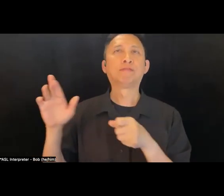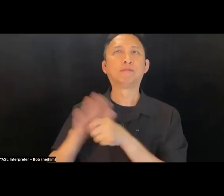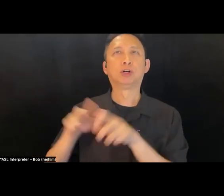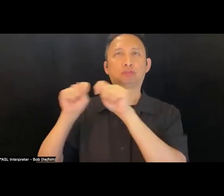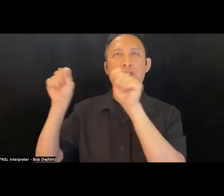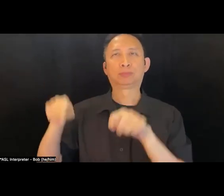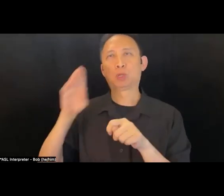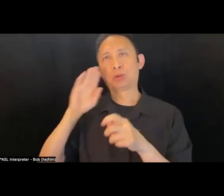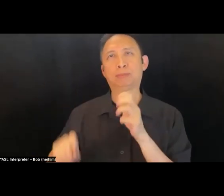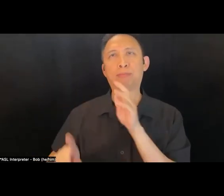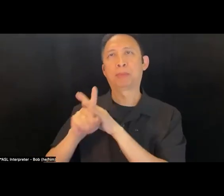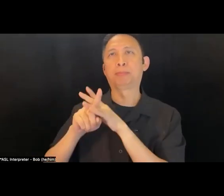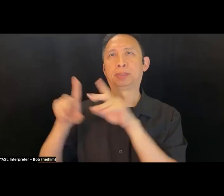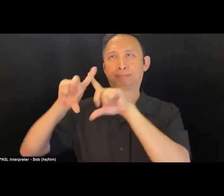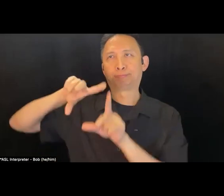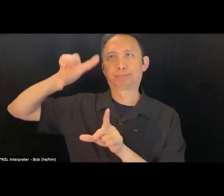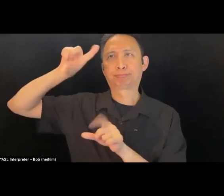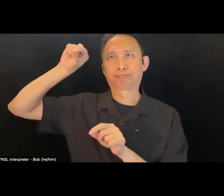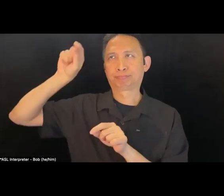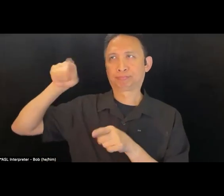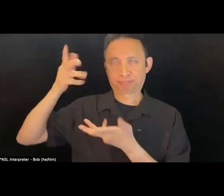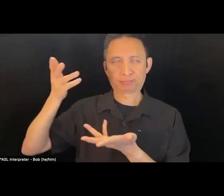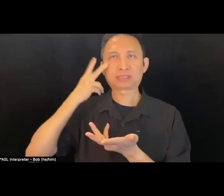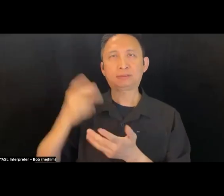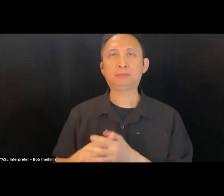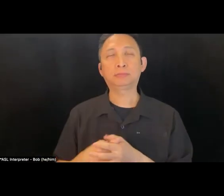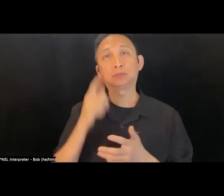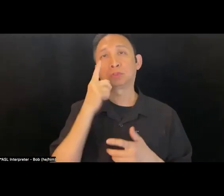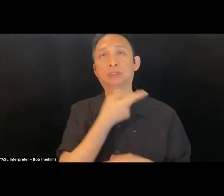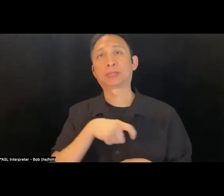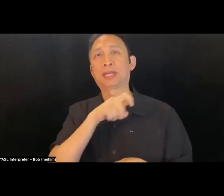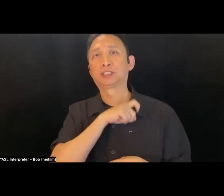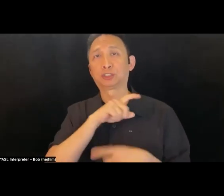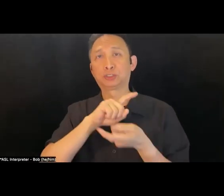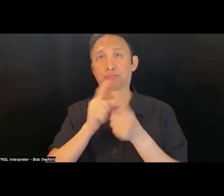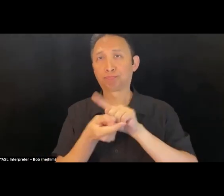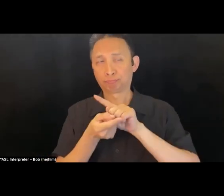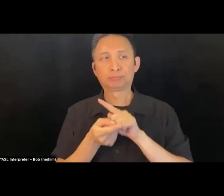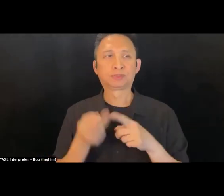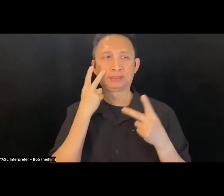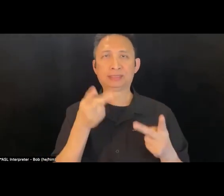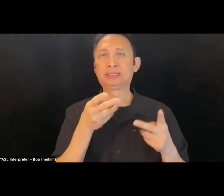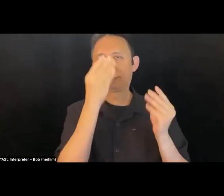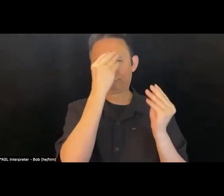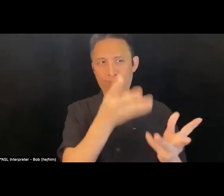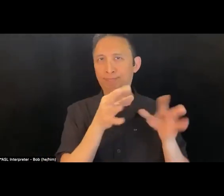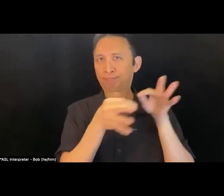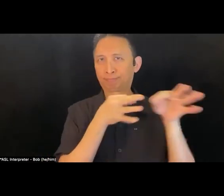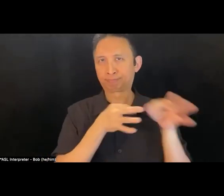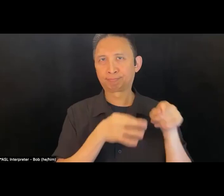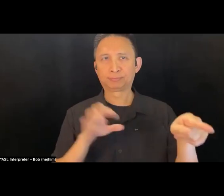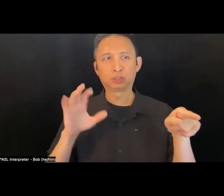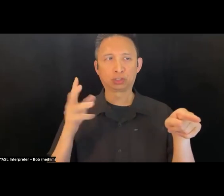up as a box on your screen within Zoom. For Spanish interpretation, please see the instructions in the chat. And for questions